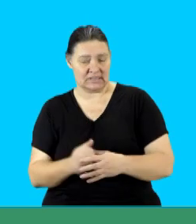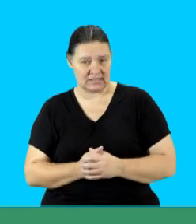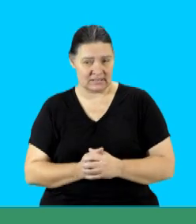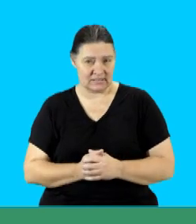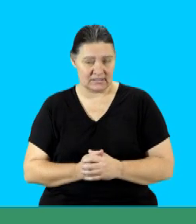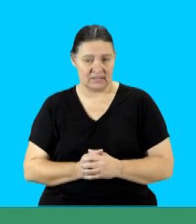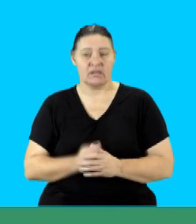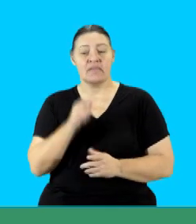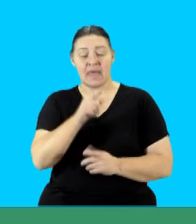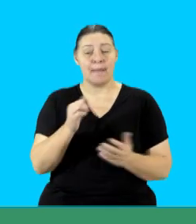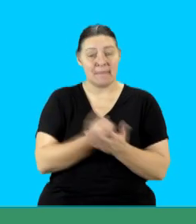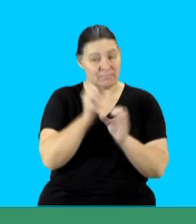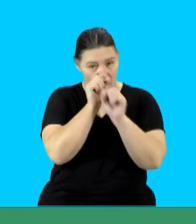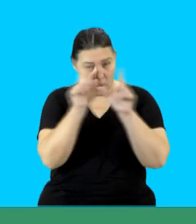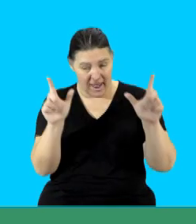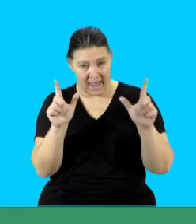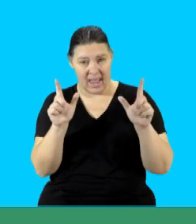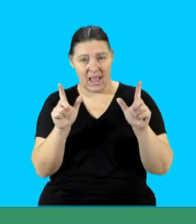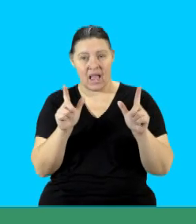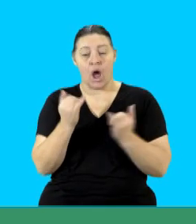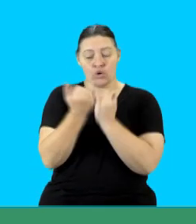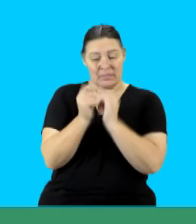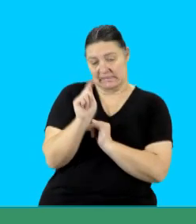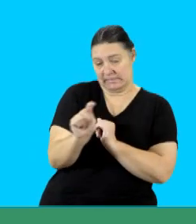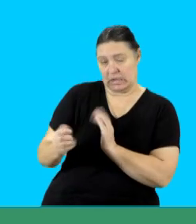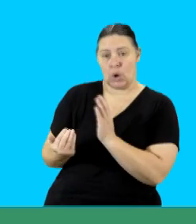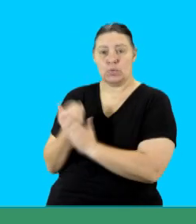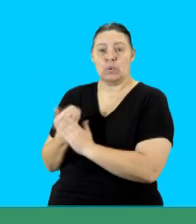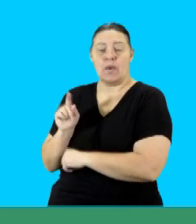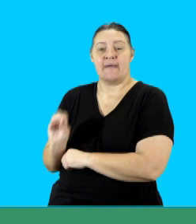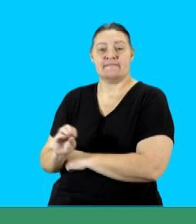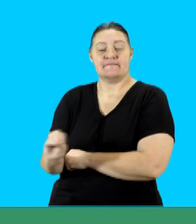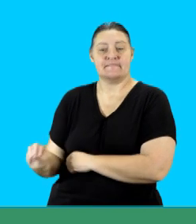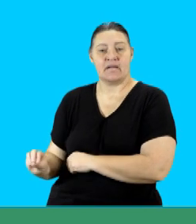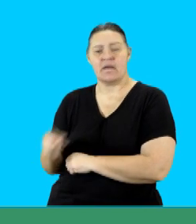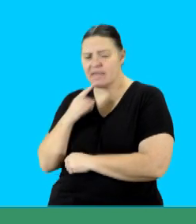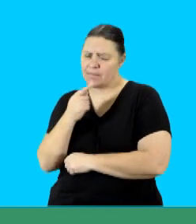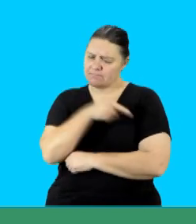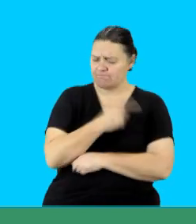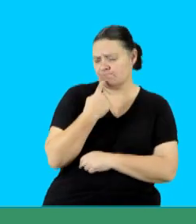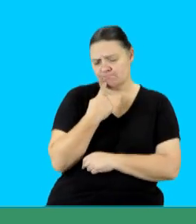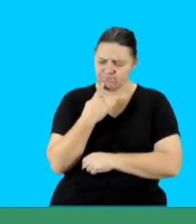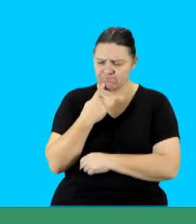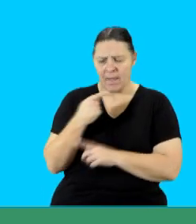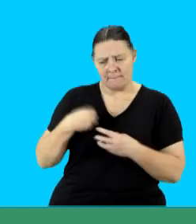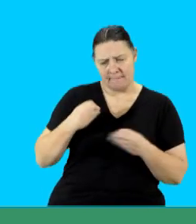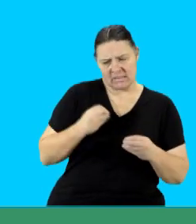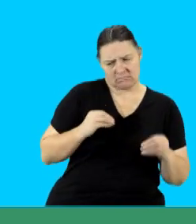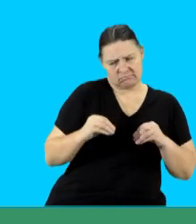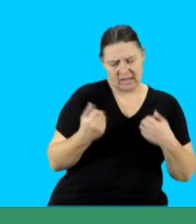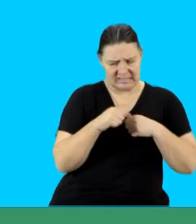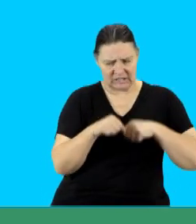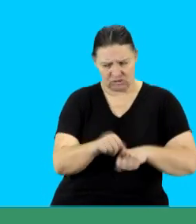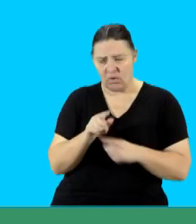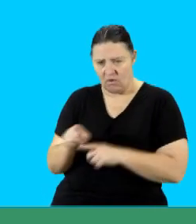strategic responses rather? Businesses need to be aware of new competitors in the market, and they must be able to strategically